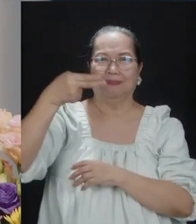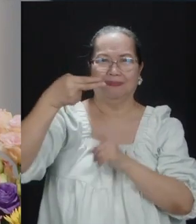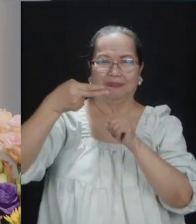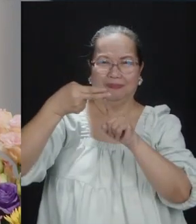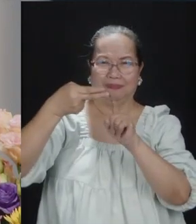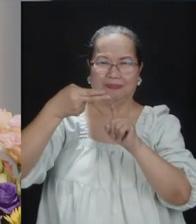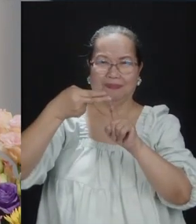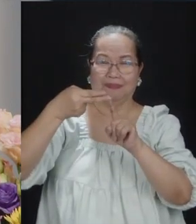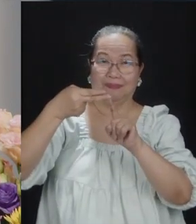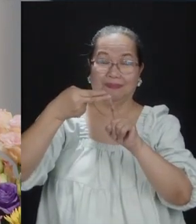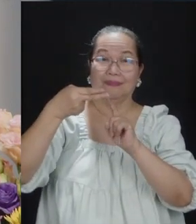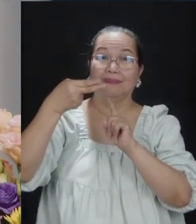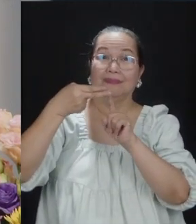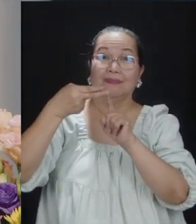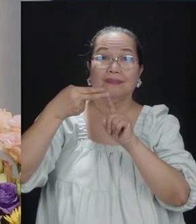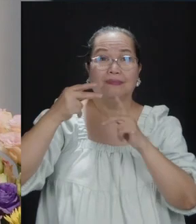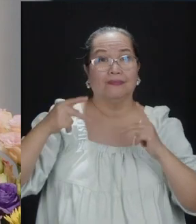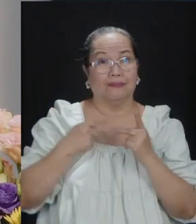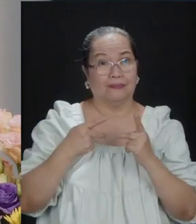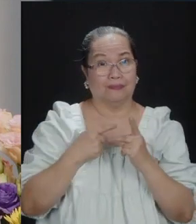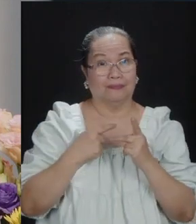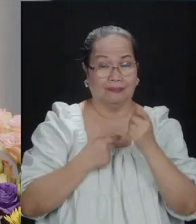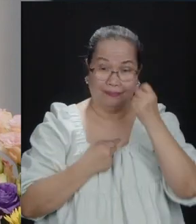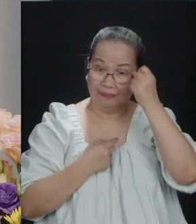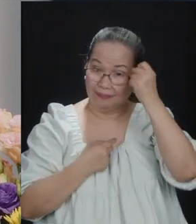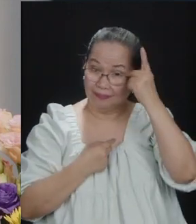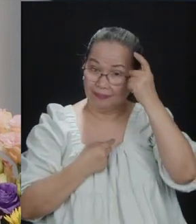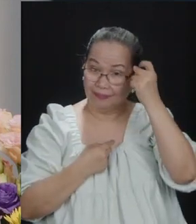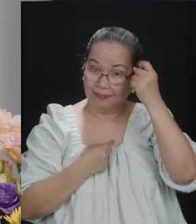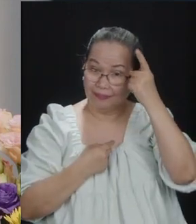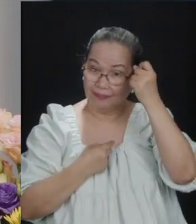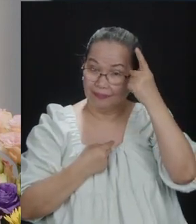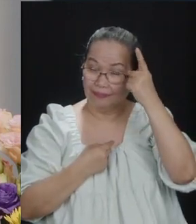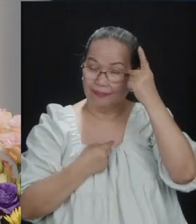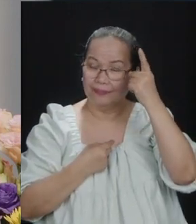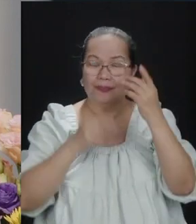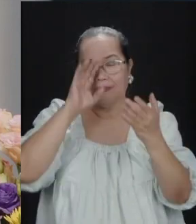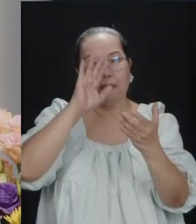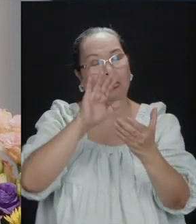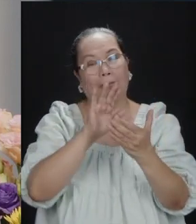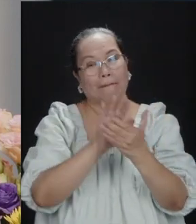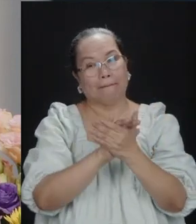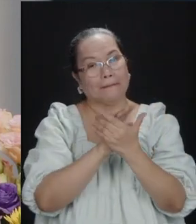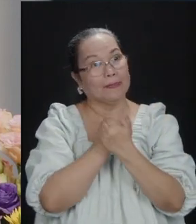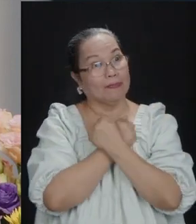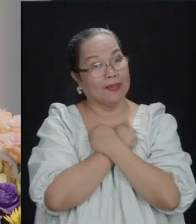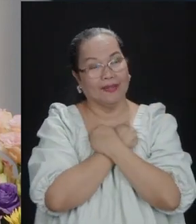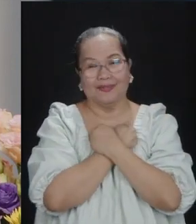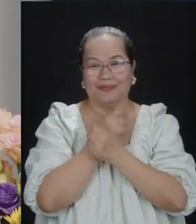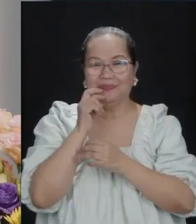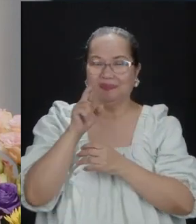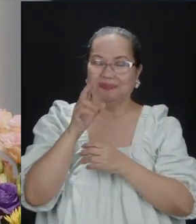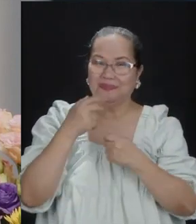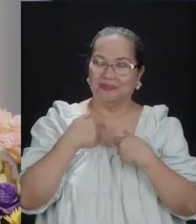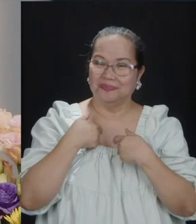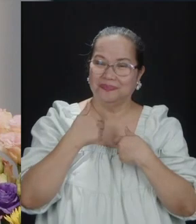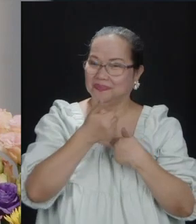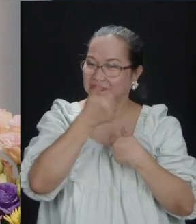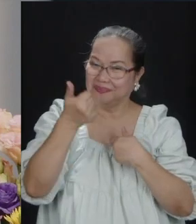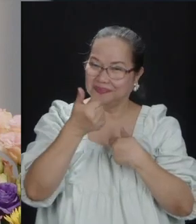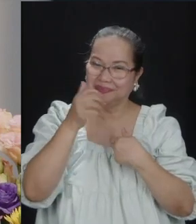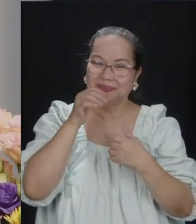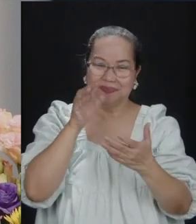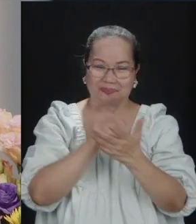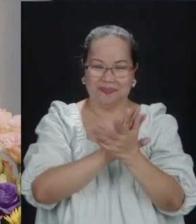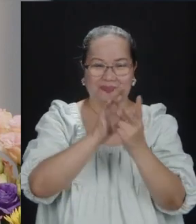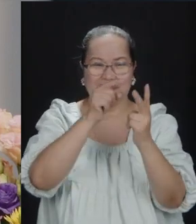Now, Hannah's pain is understandable. Her husband, though he loved her, has another wife who